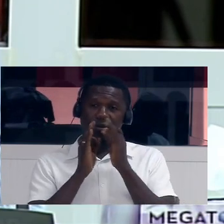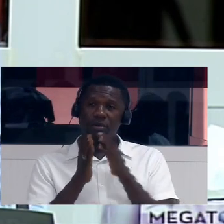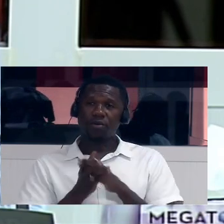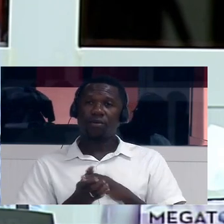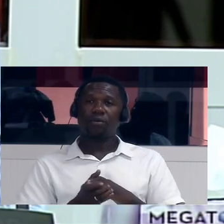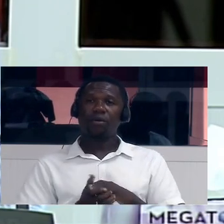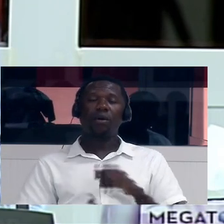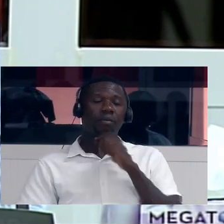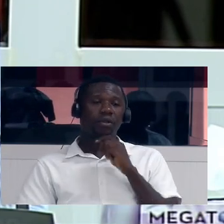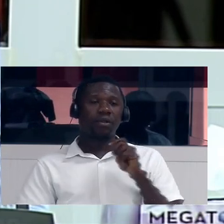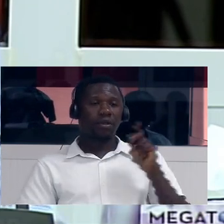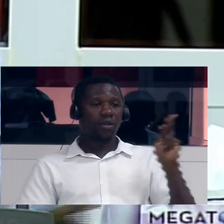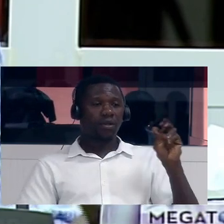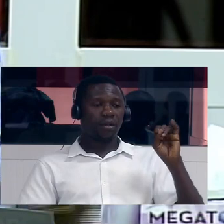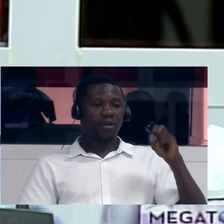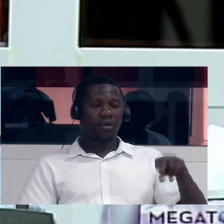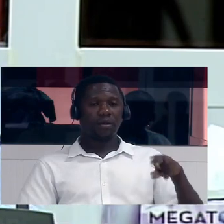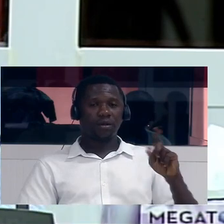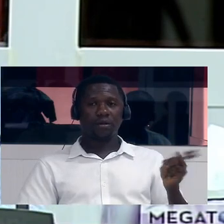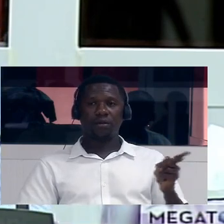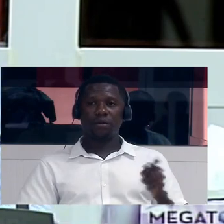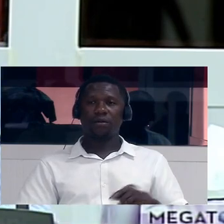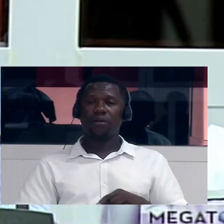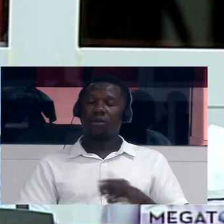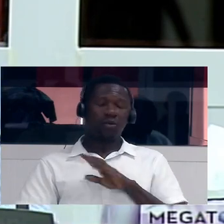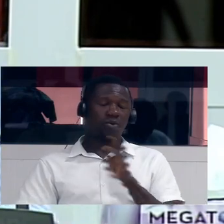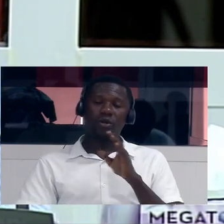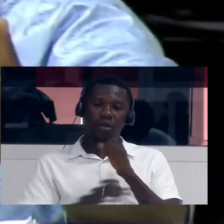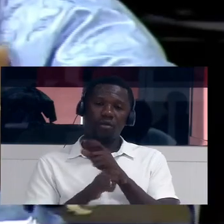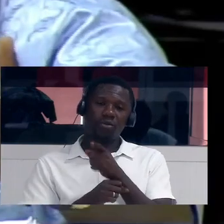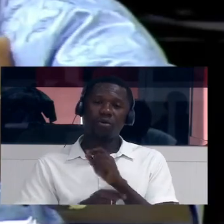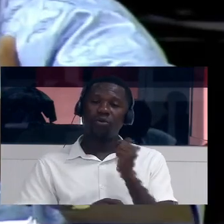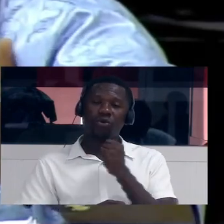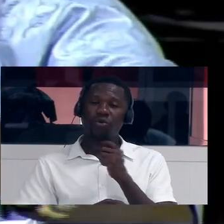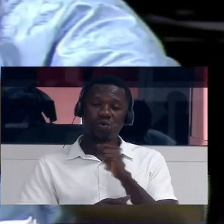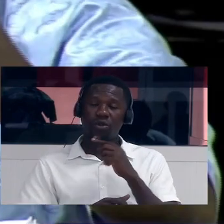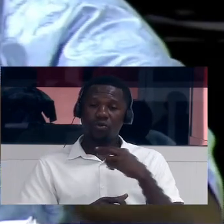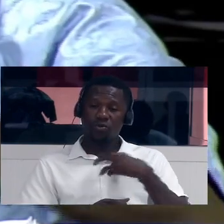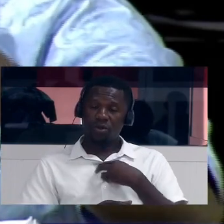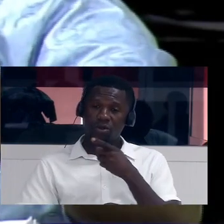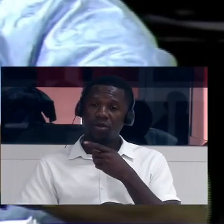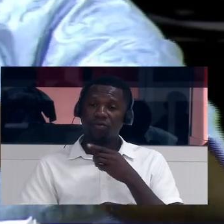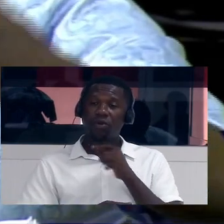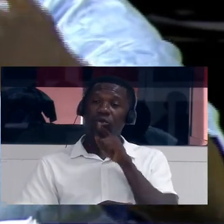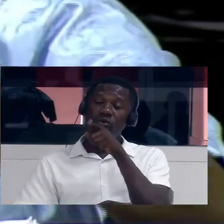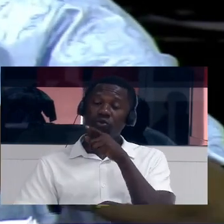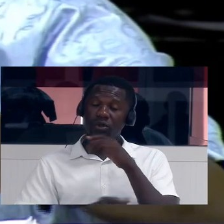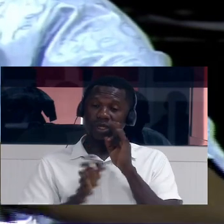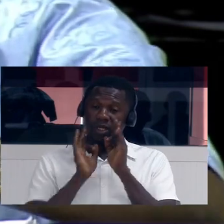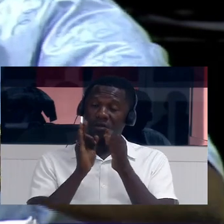Mr. King, that does not help you. Yes, for me. Because what is expected is for you to explain